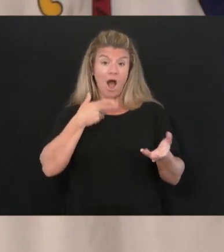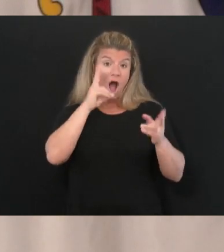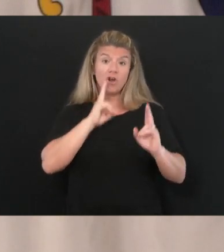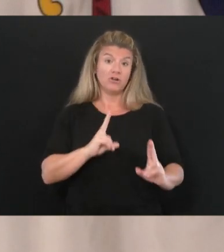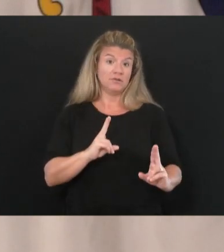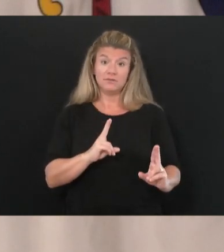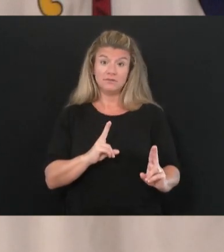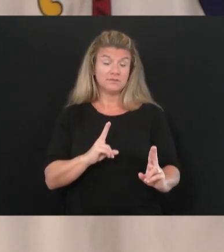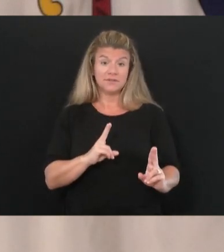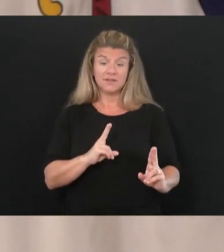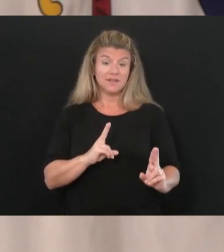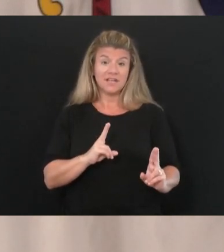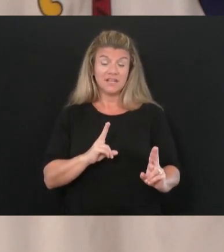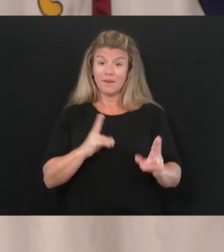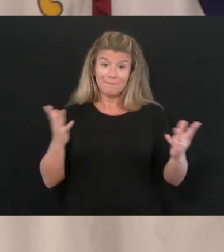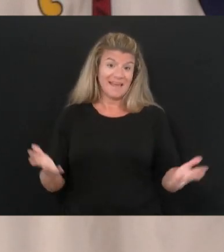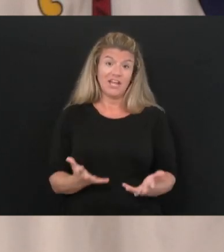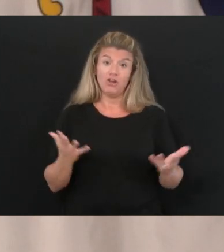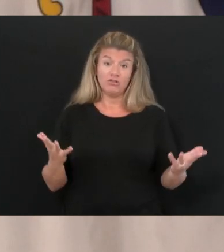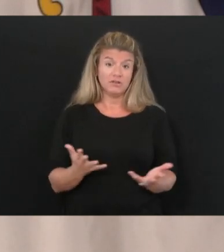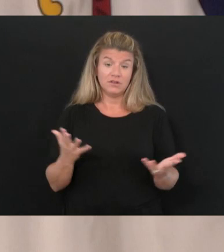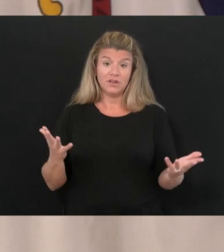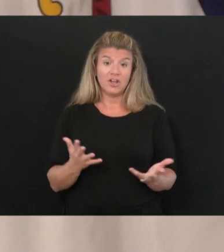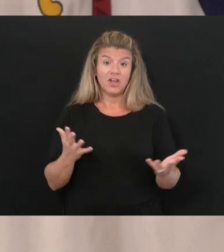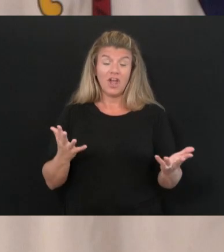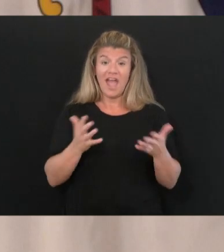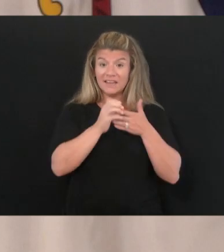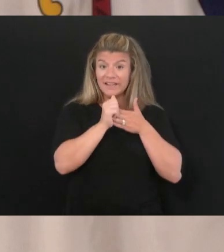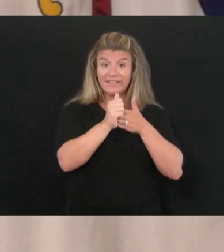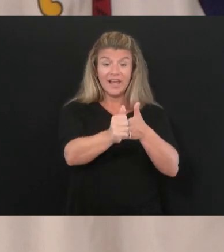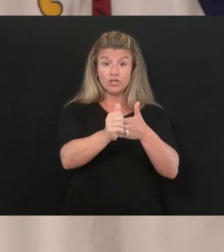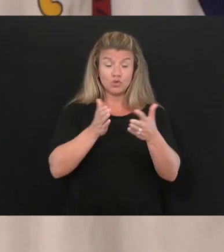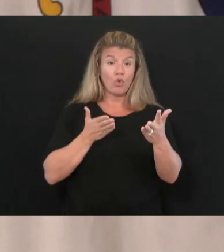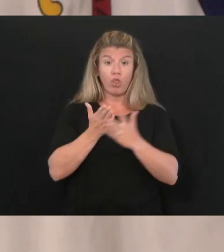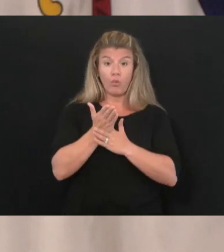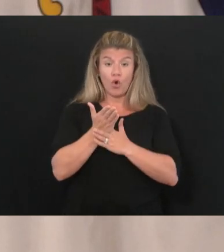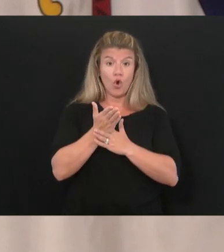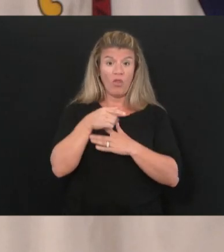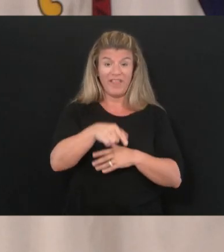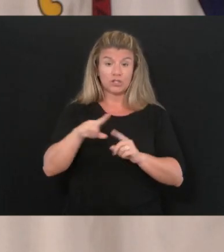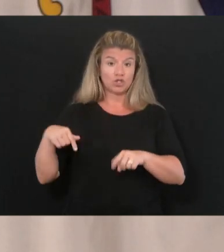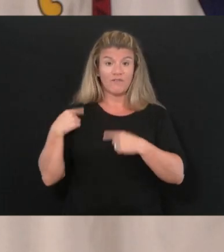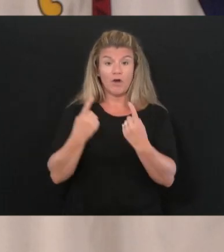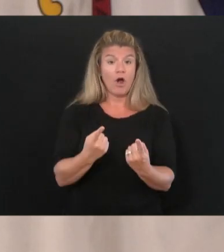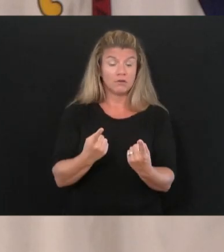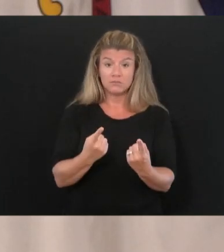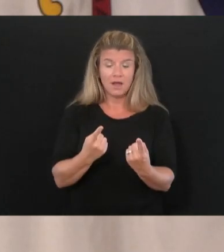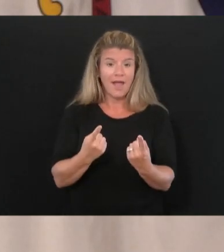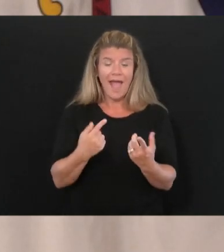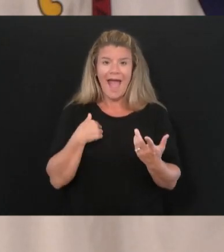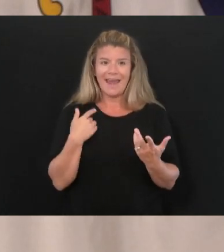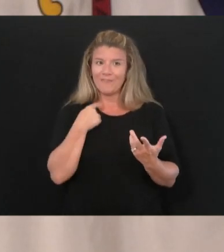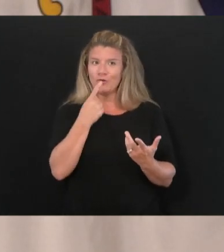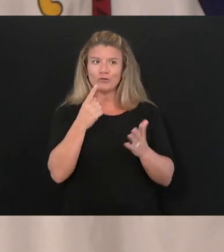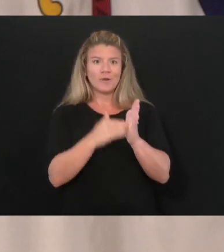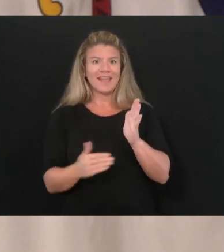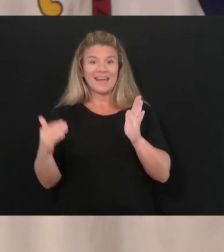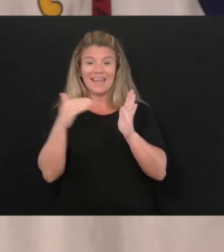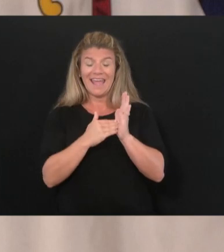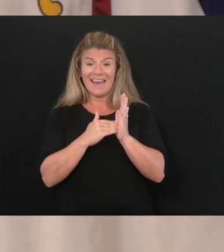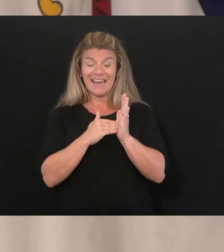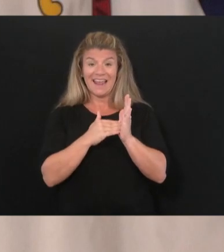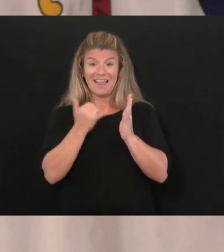honored to have been here and to have led you through this thus far. And I've told you over and over that the